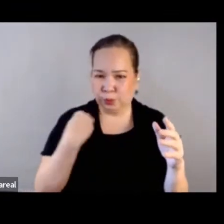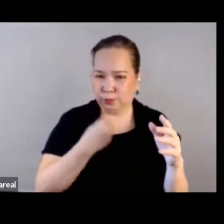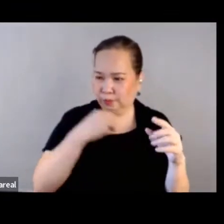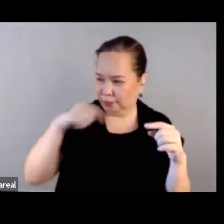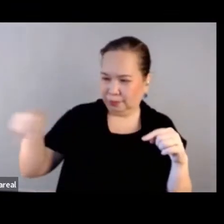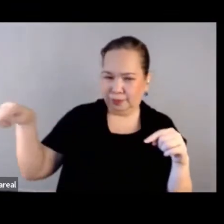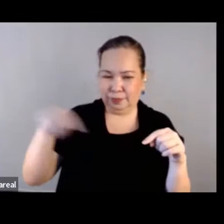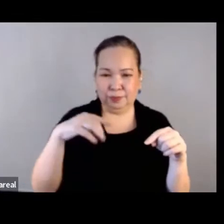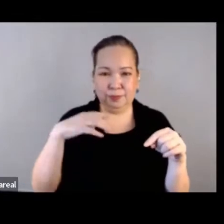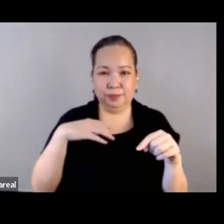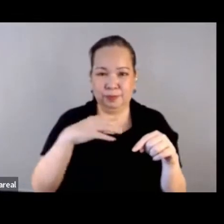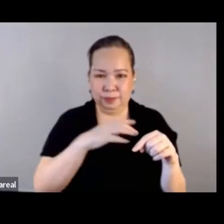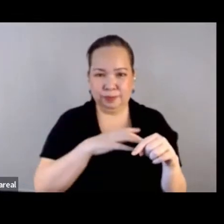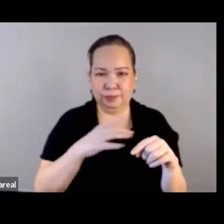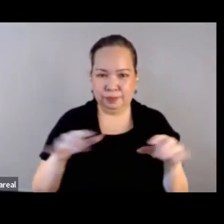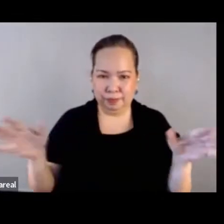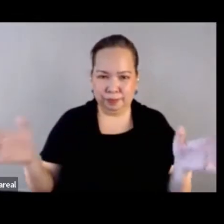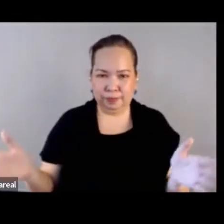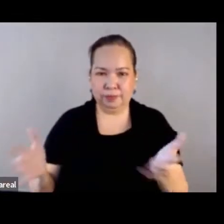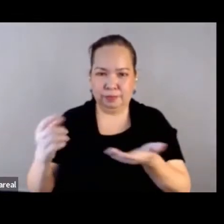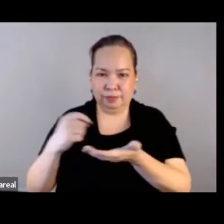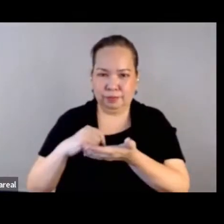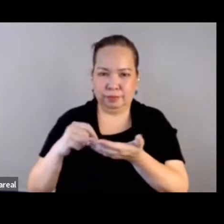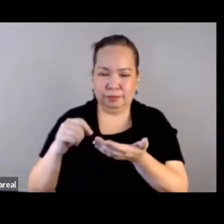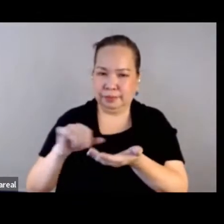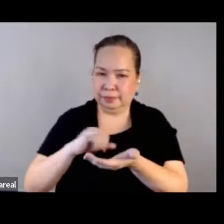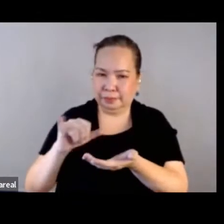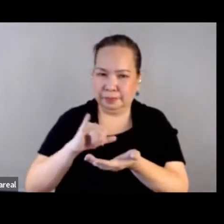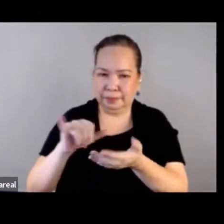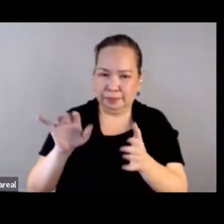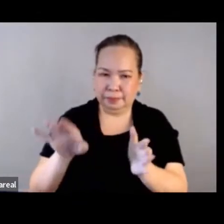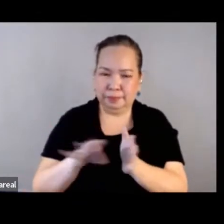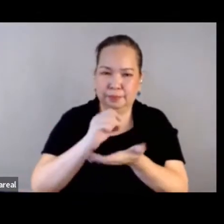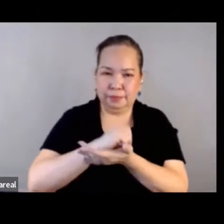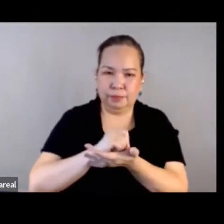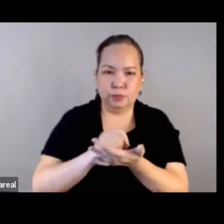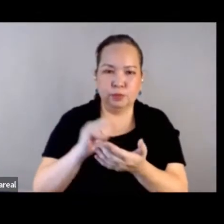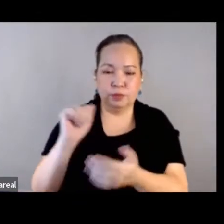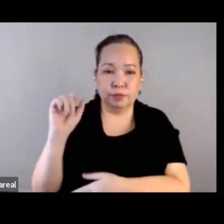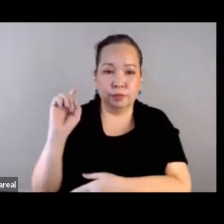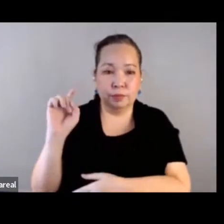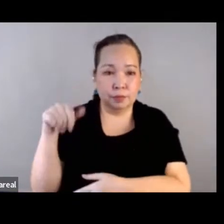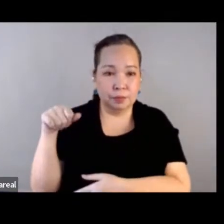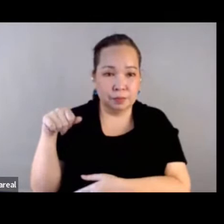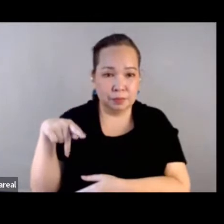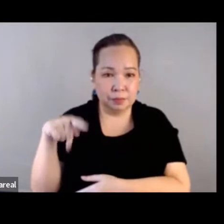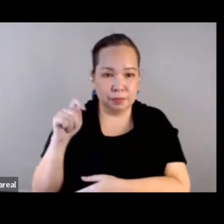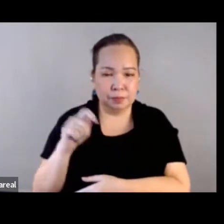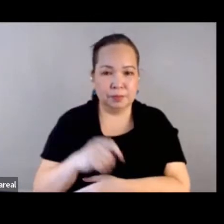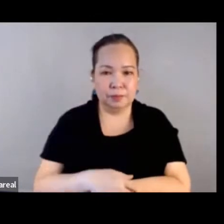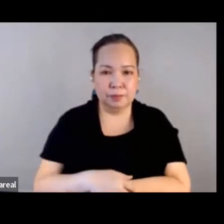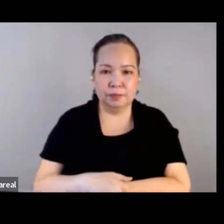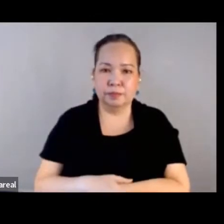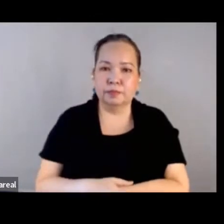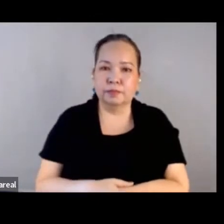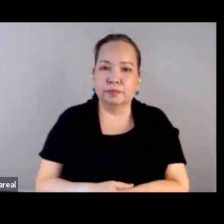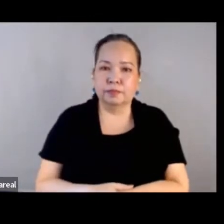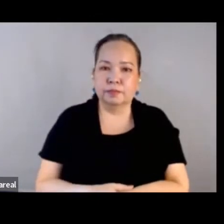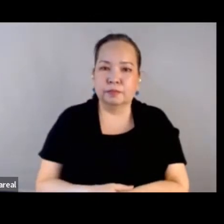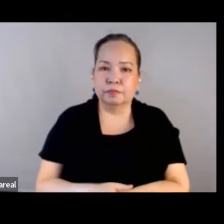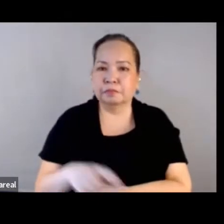be co-authors of this measure. Yes. Okay. There's a motion.